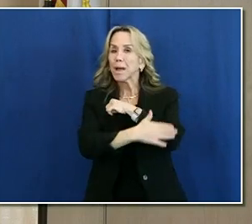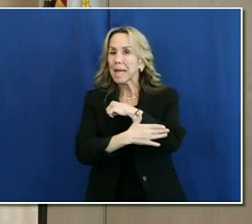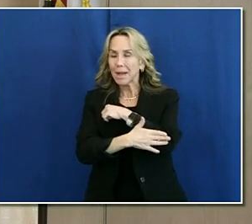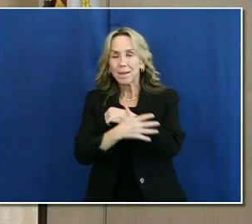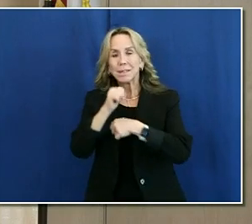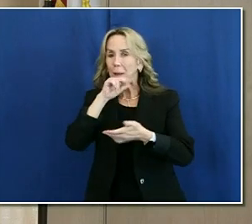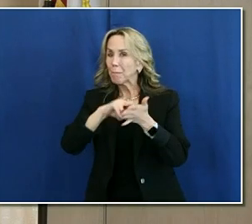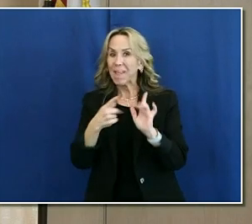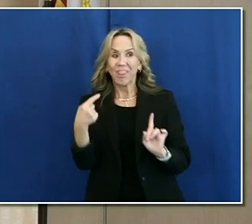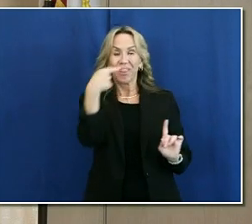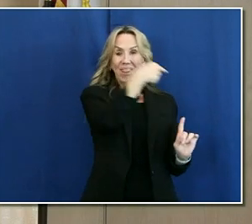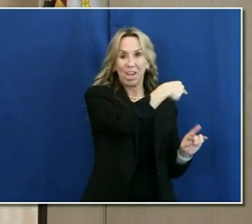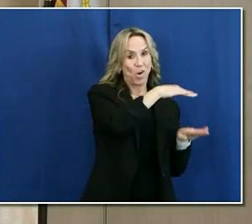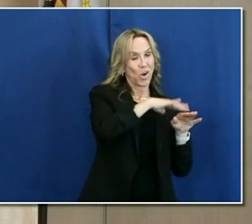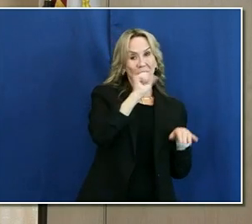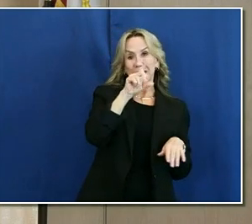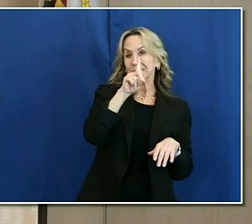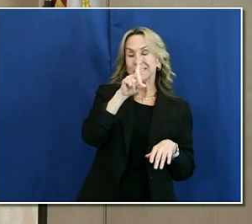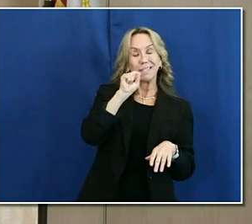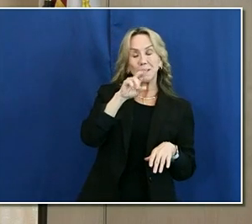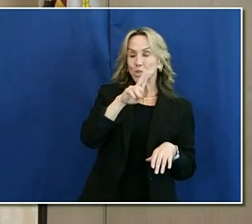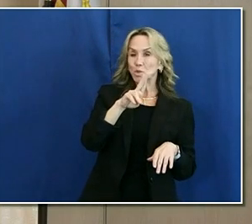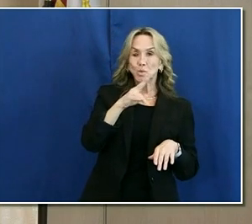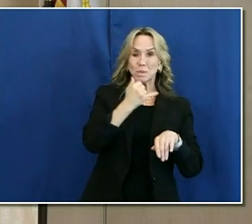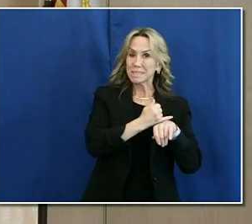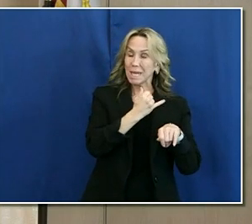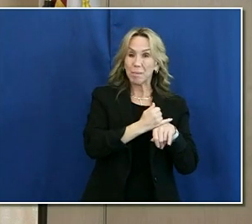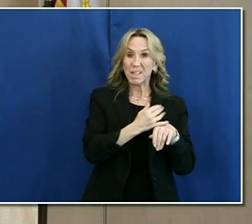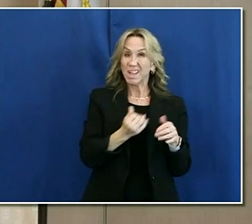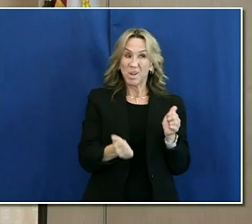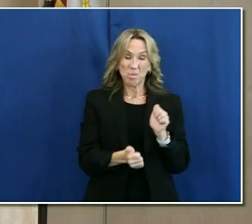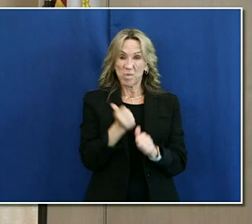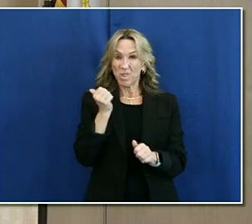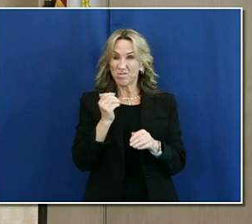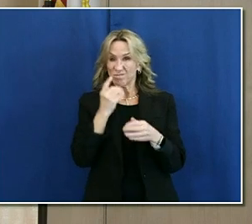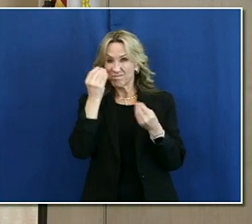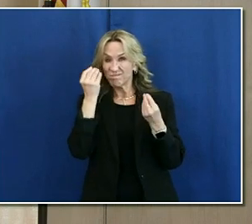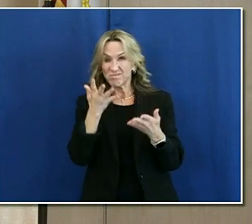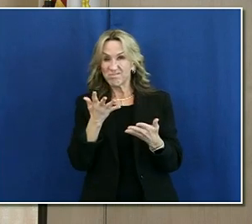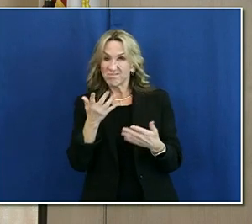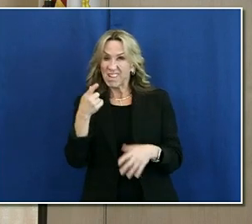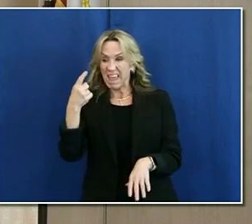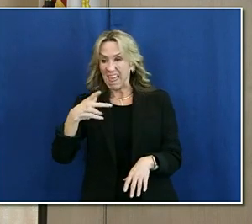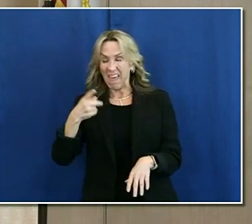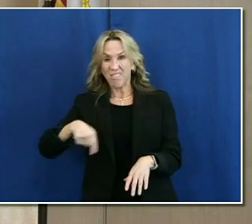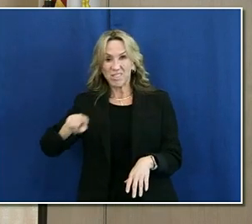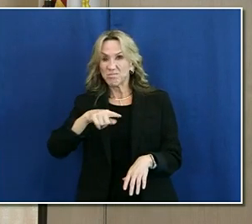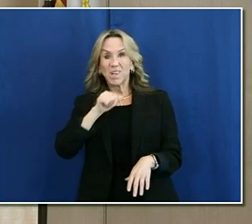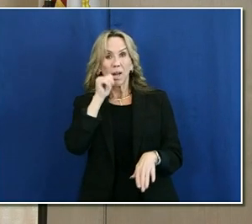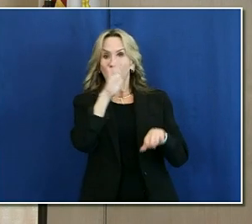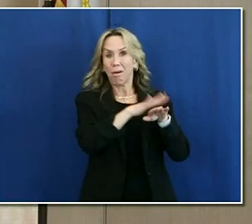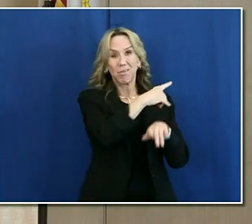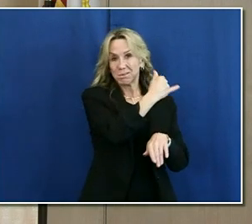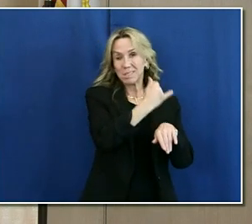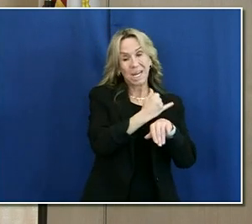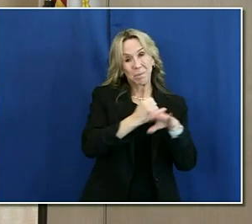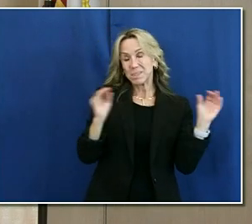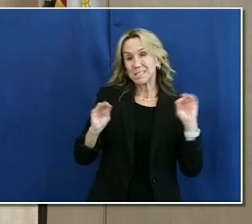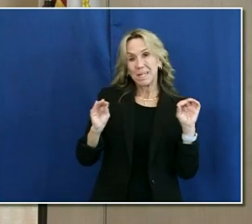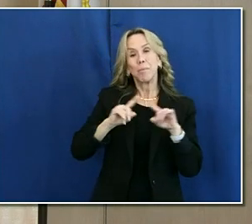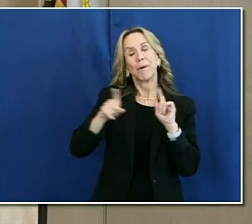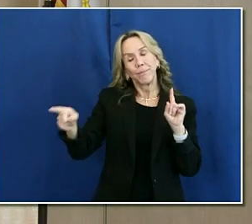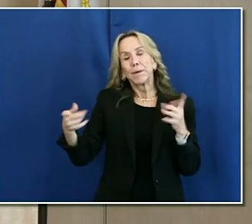Many of those students, approximately half of them, have not been on campus, and therefore in the data set that's on